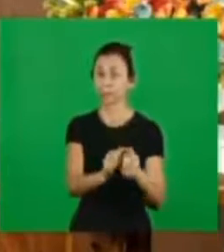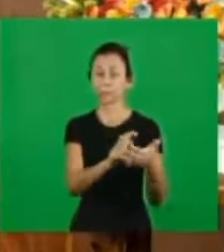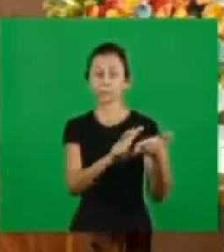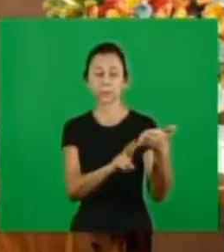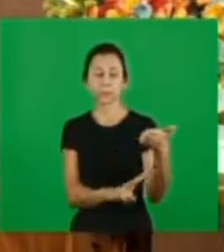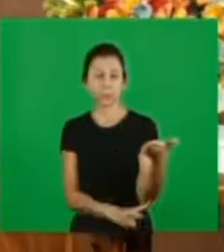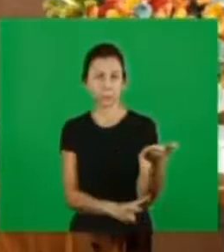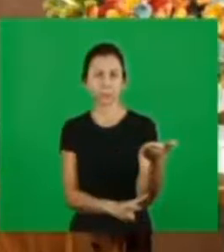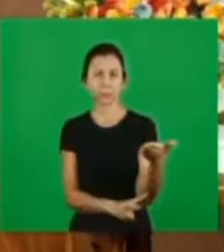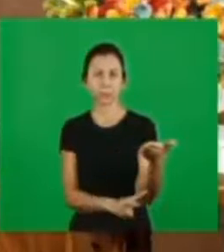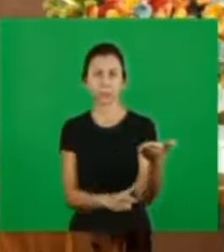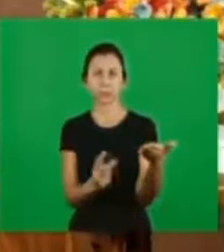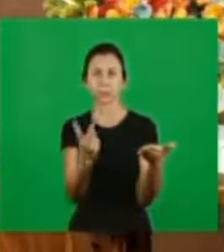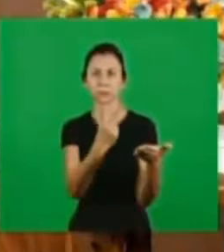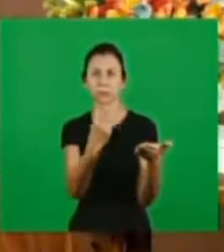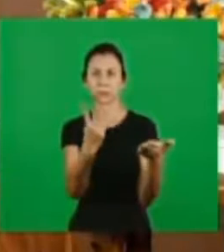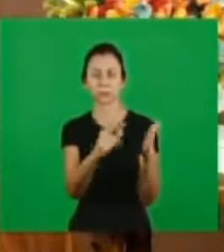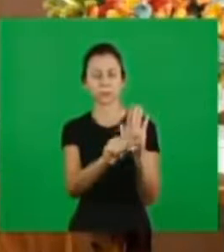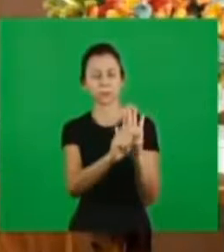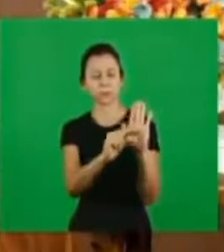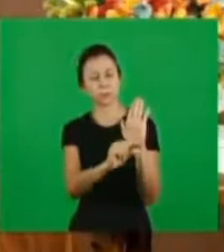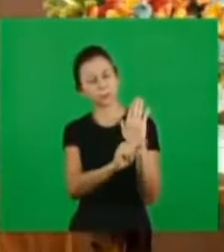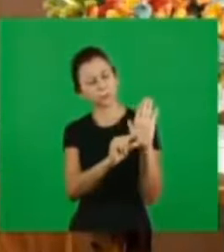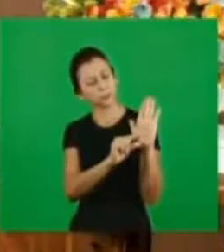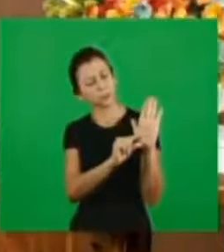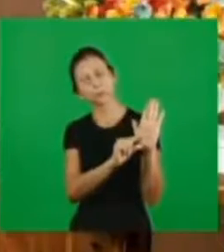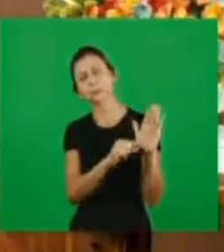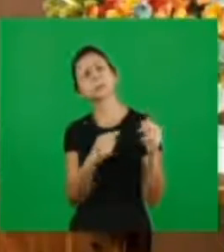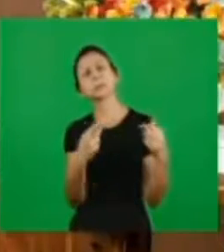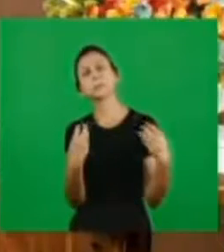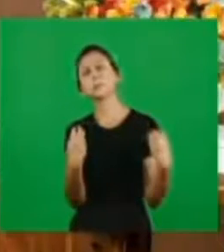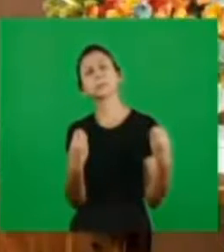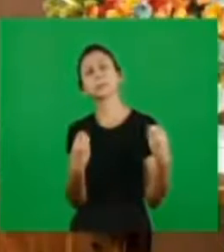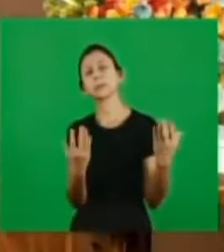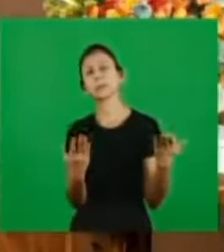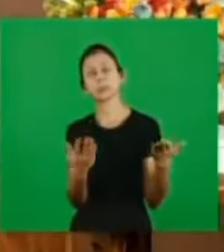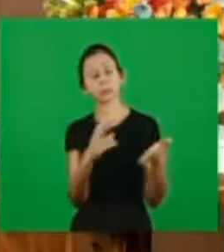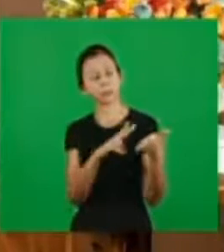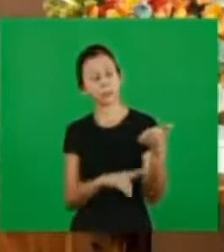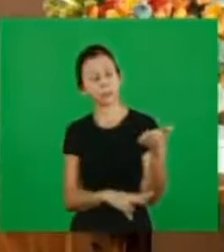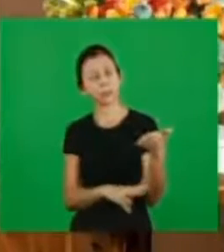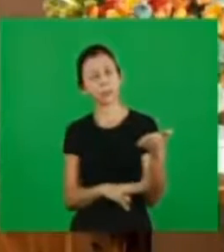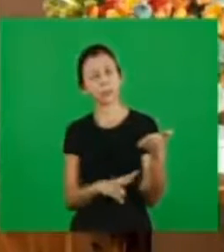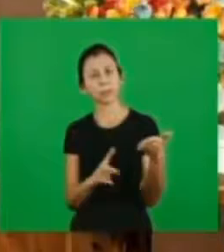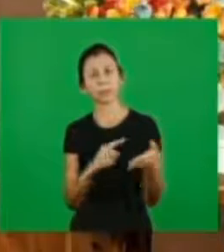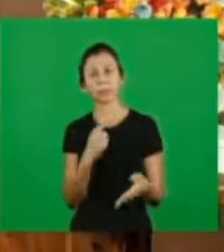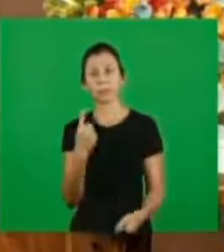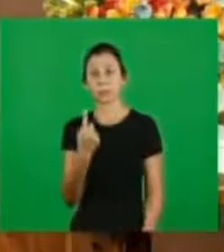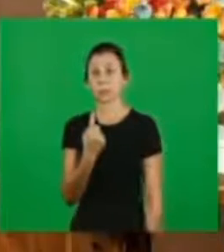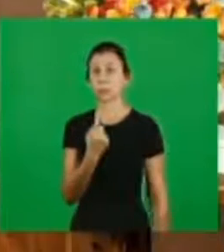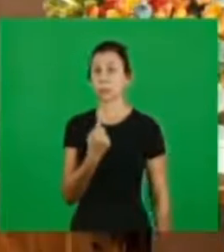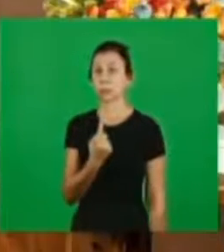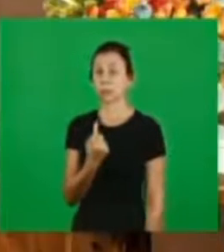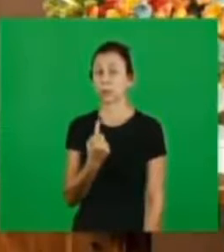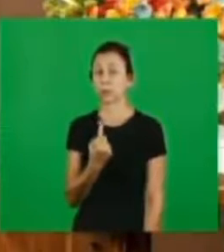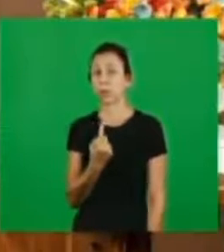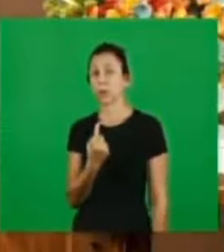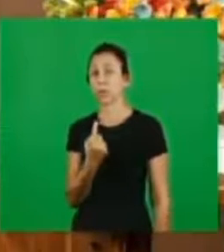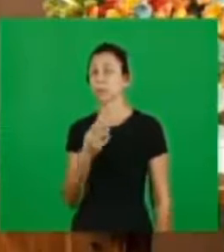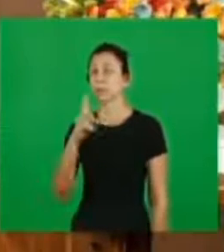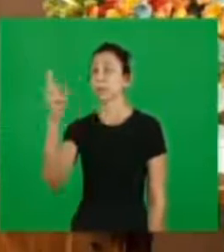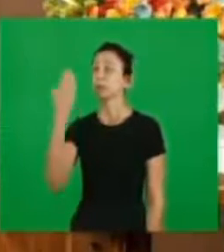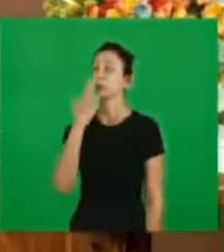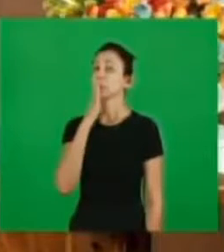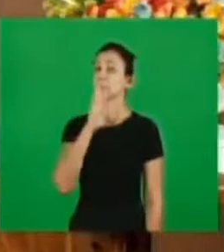together. And the writing, my brethren, of these two verses are, the reason is that